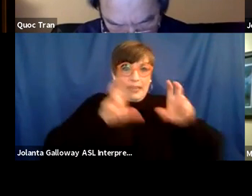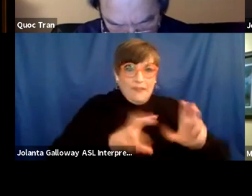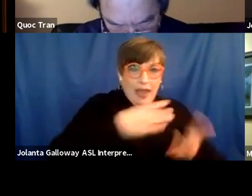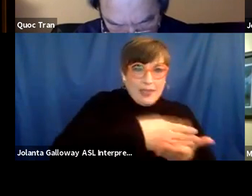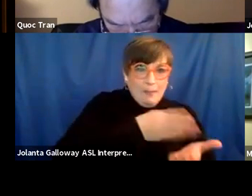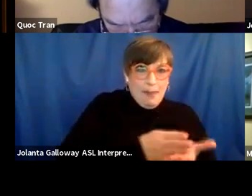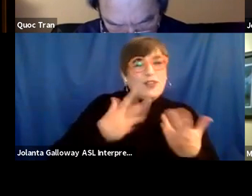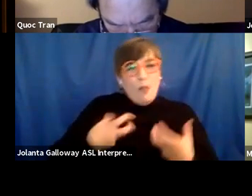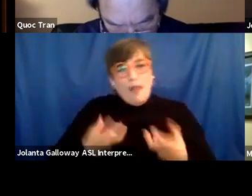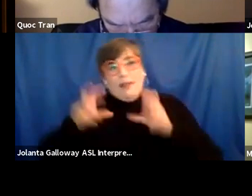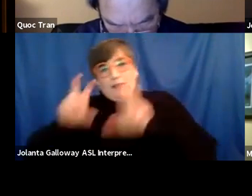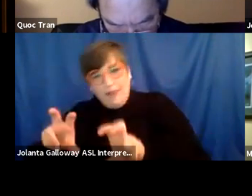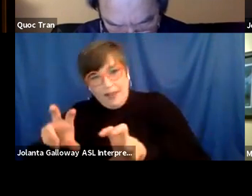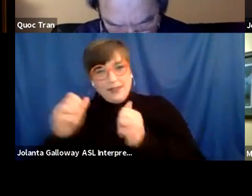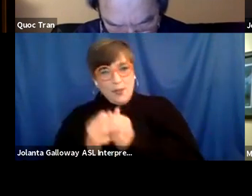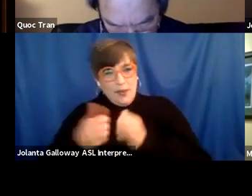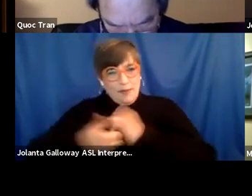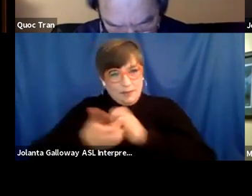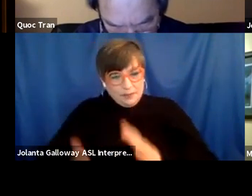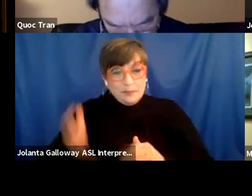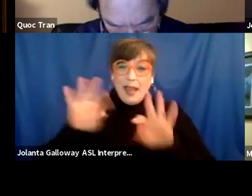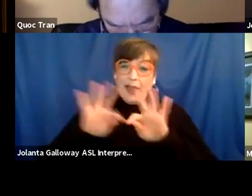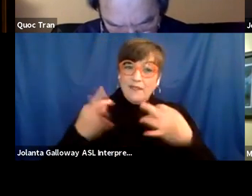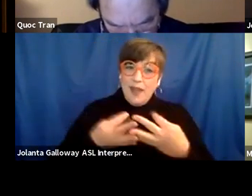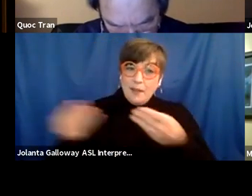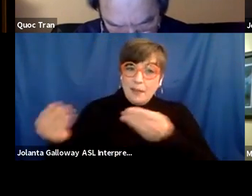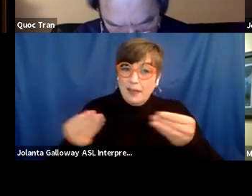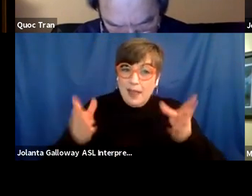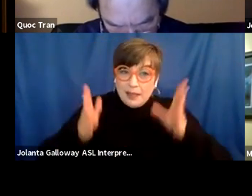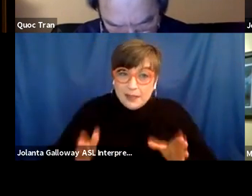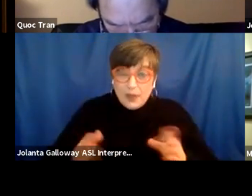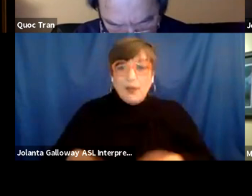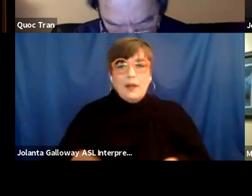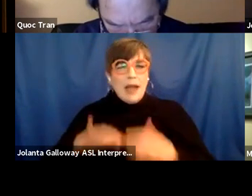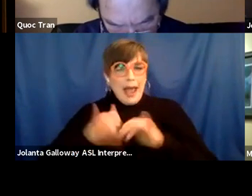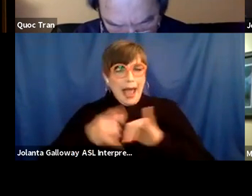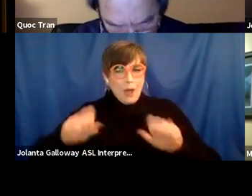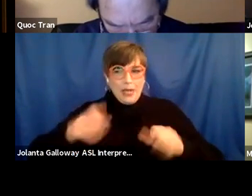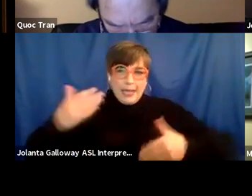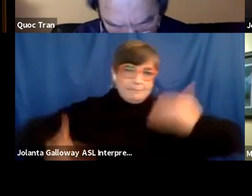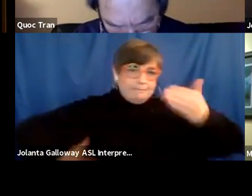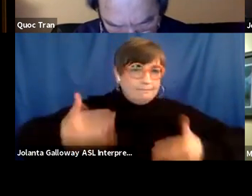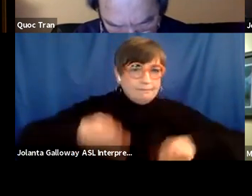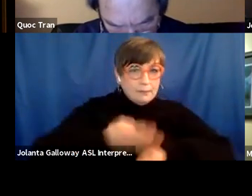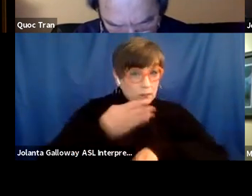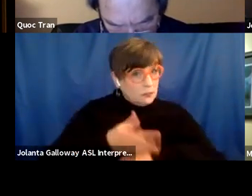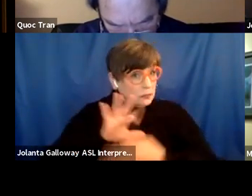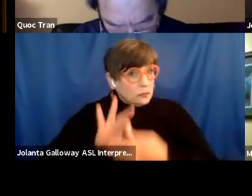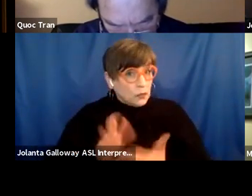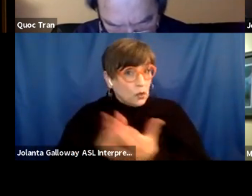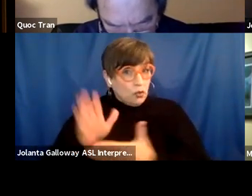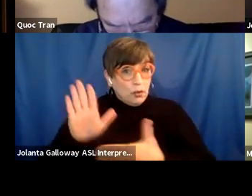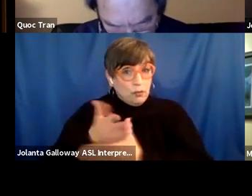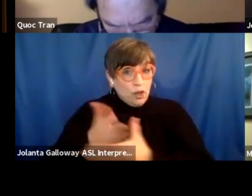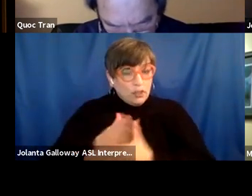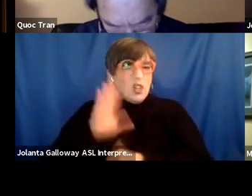family liaisons, with the types of supports for recovery that we're hoping to do with partnerships. So I think that you're going to